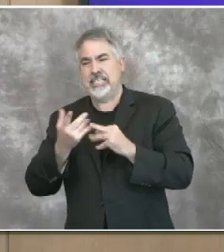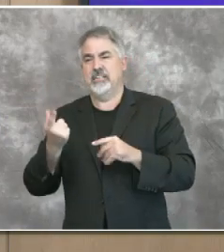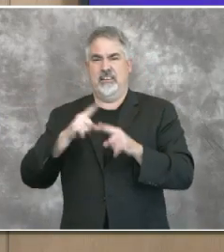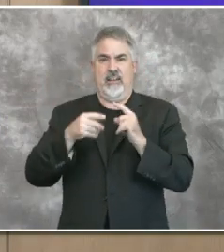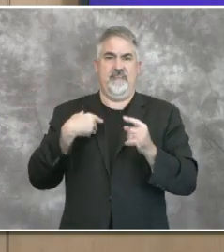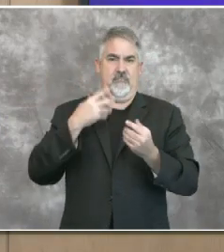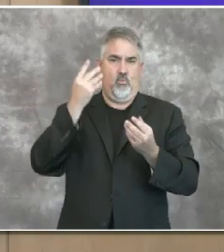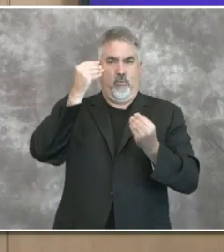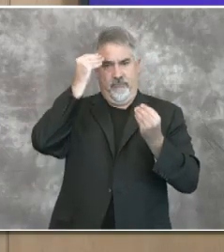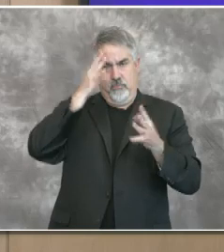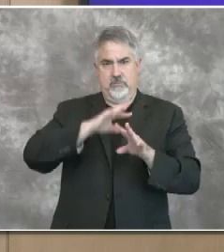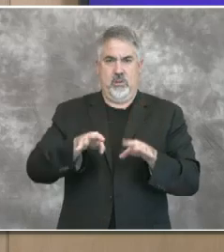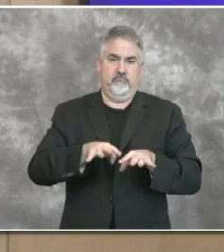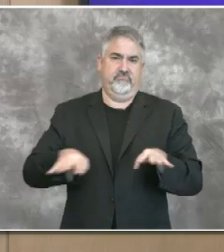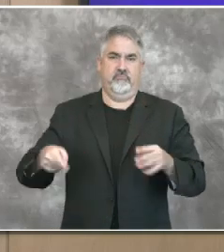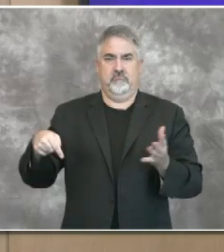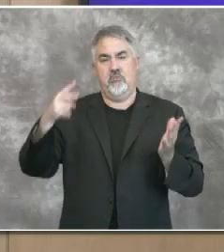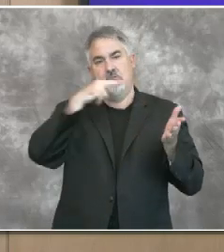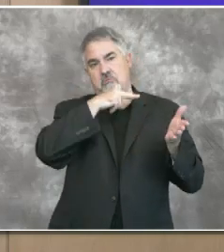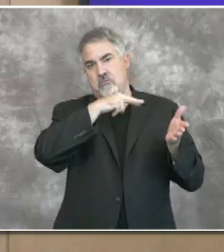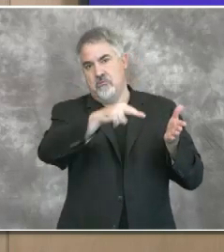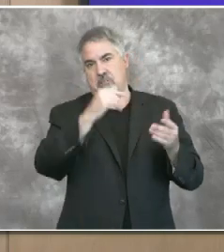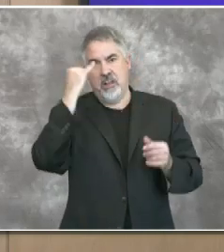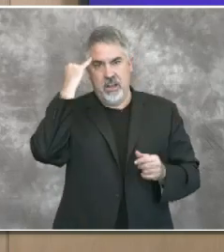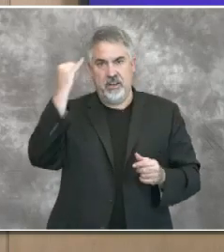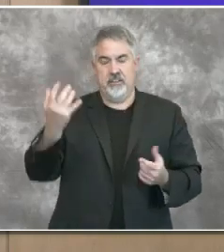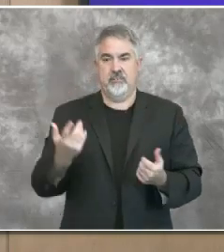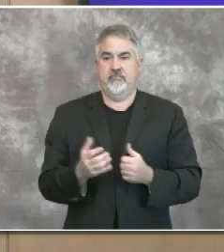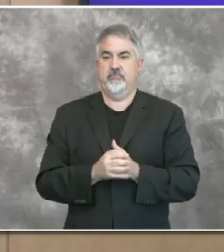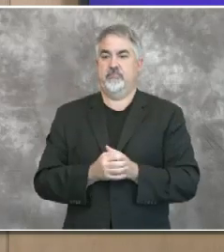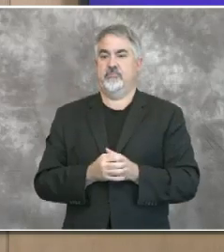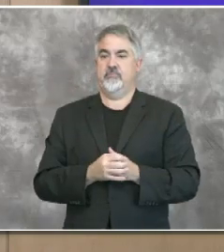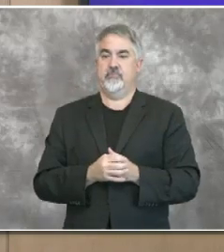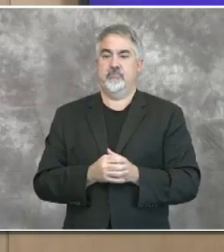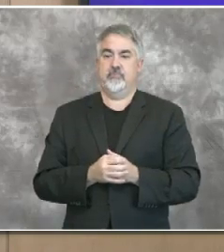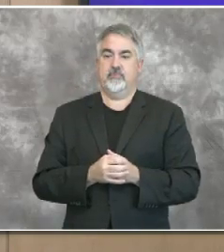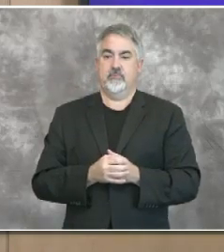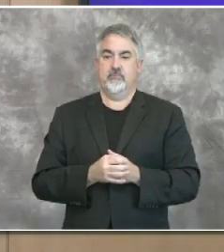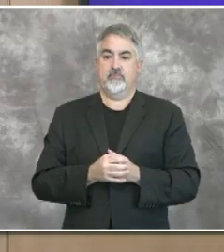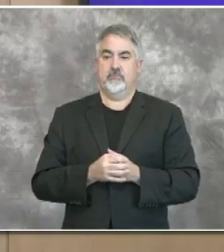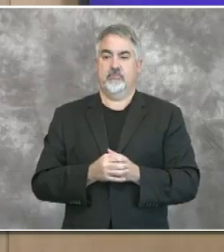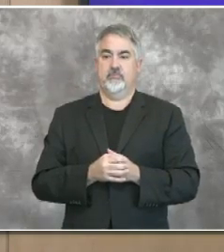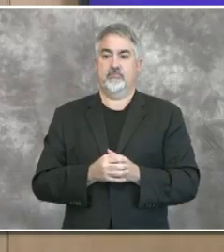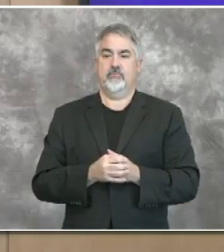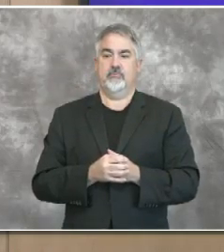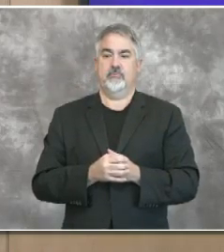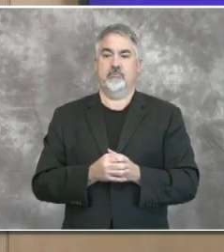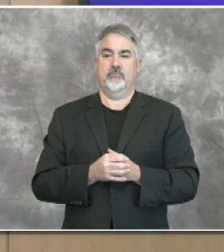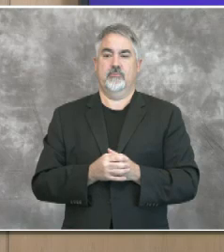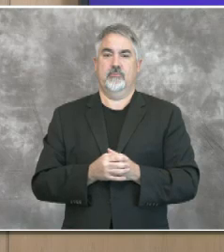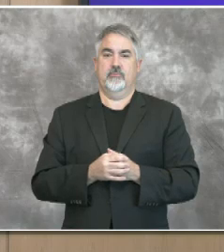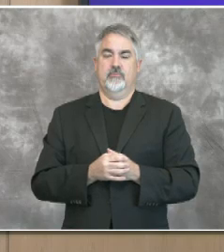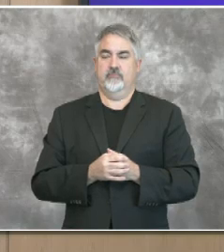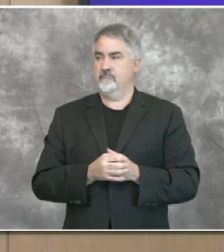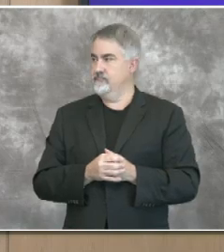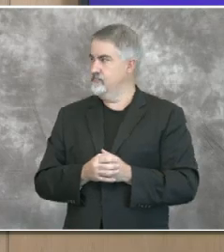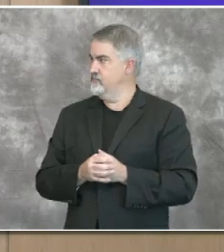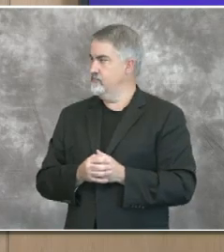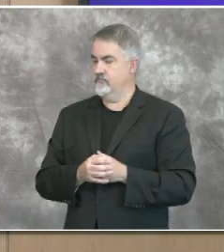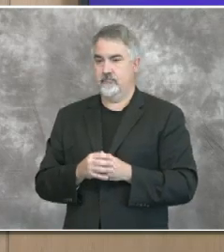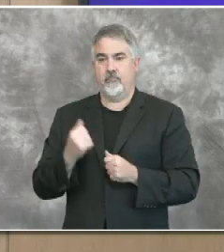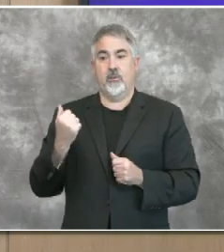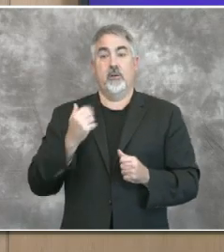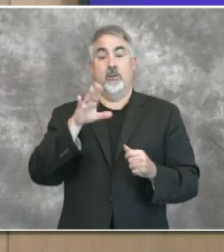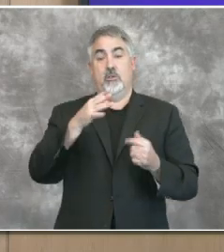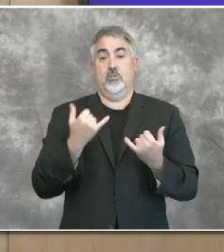effort to continue to strive to provide the public with easy-to-consume information about the situation here locally in San Diego. Today, we